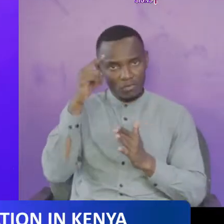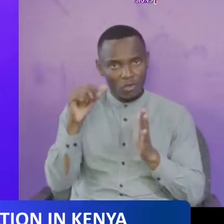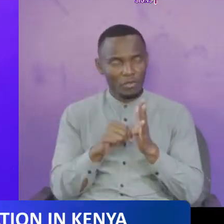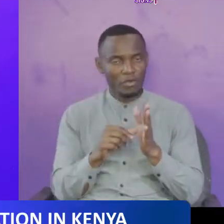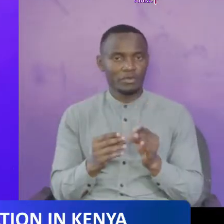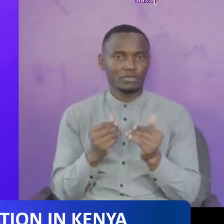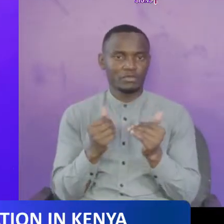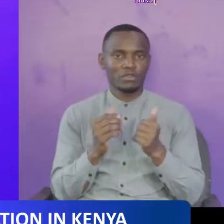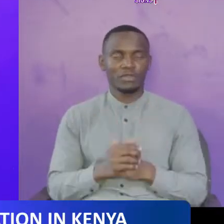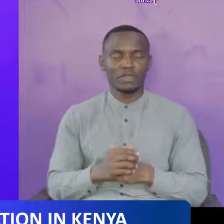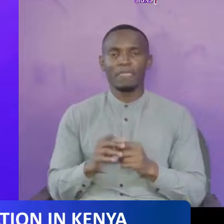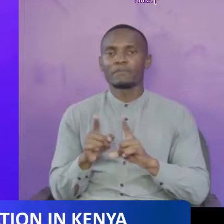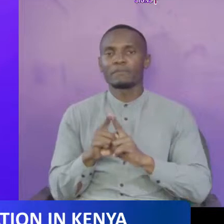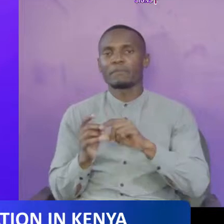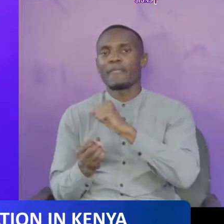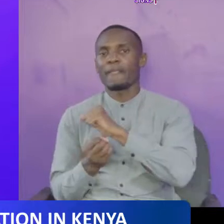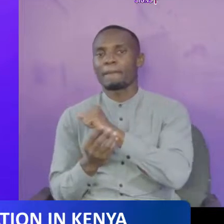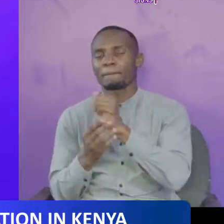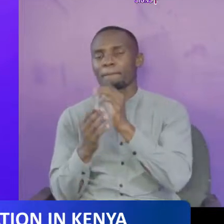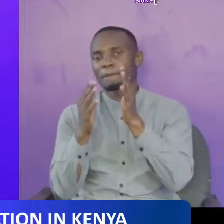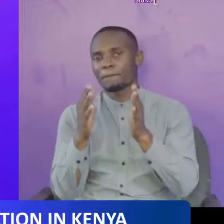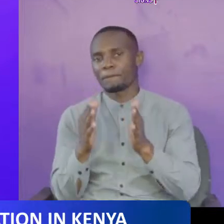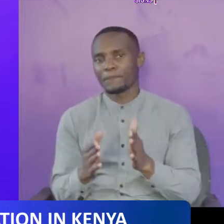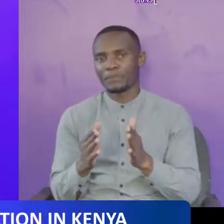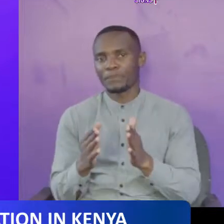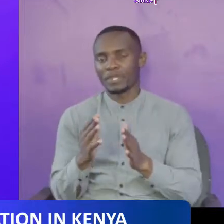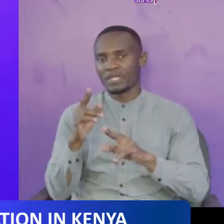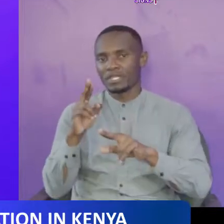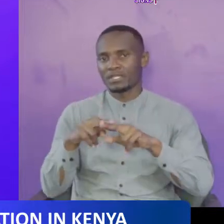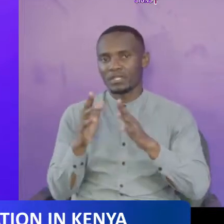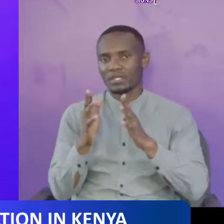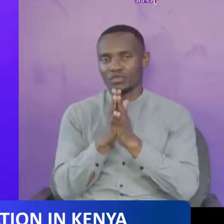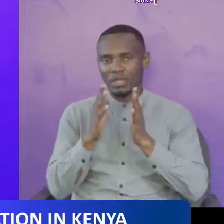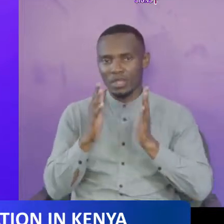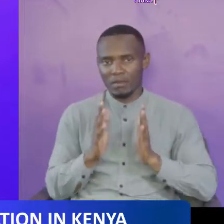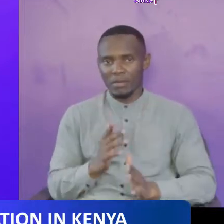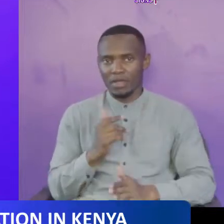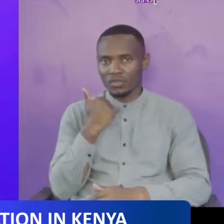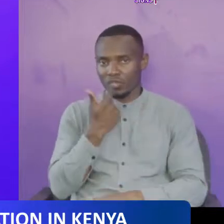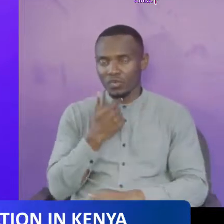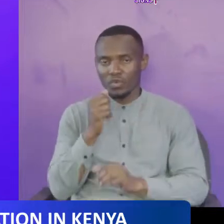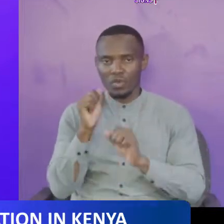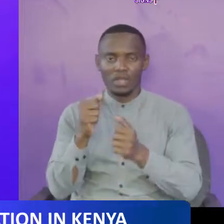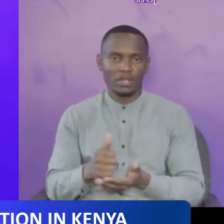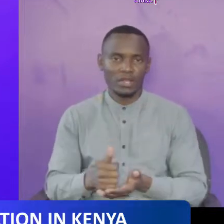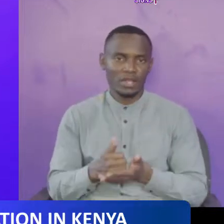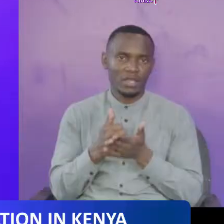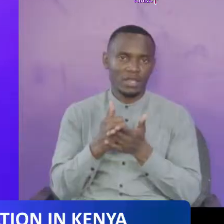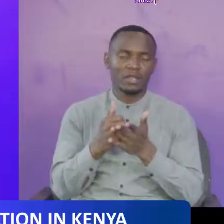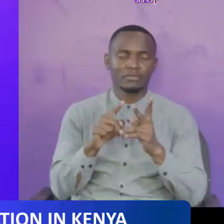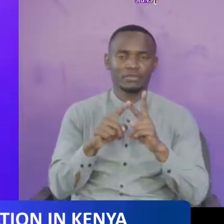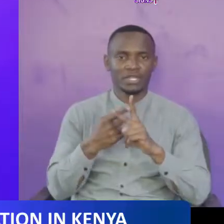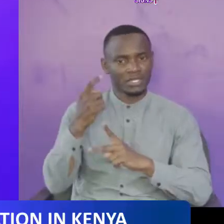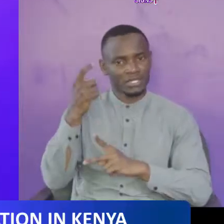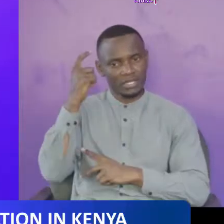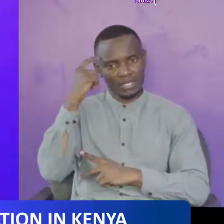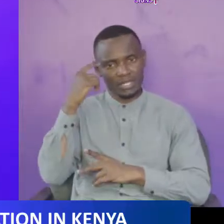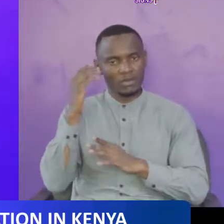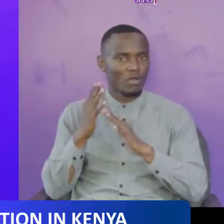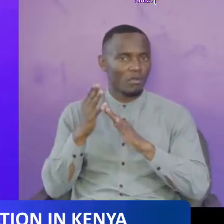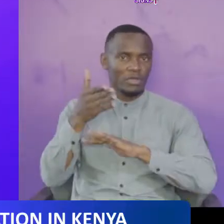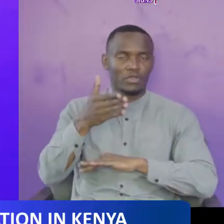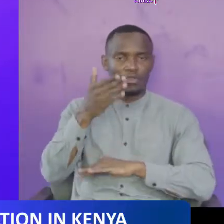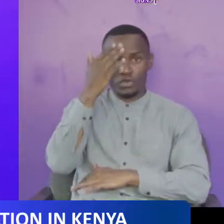that person, sit with somebody who can just help you to start to think beyond, because